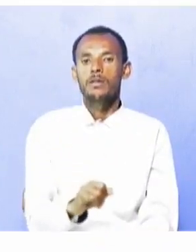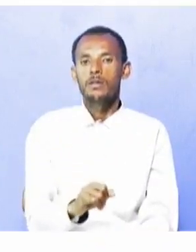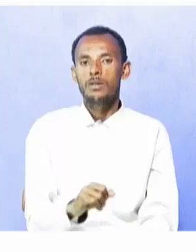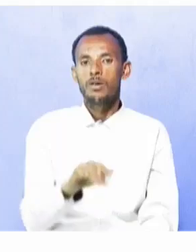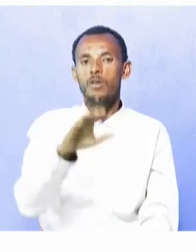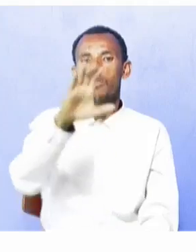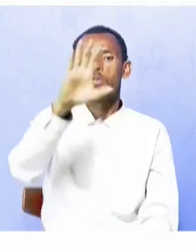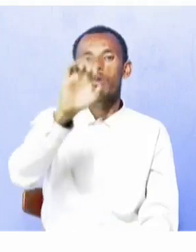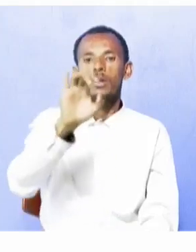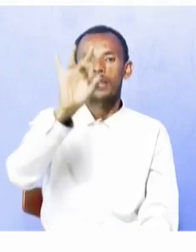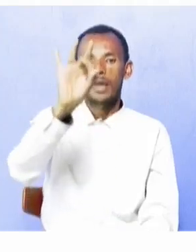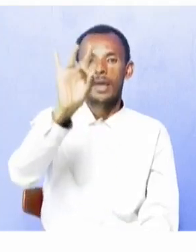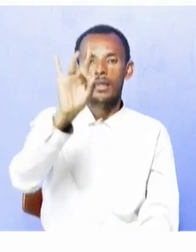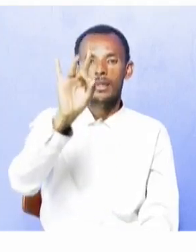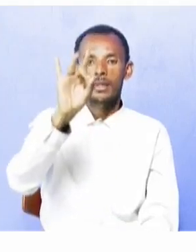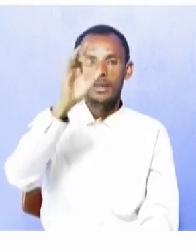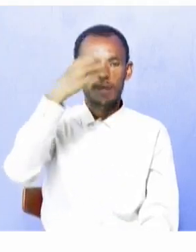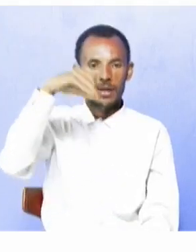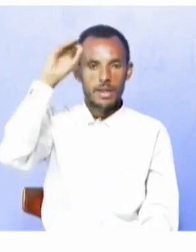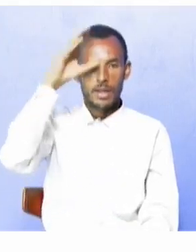48 degree and